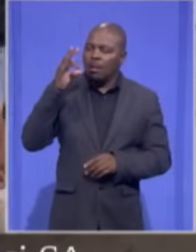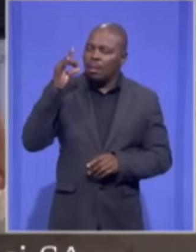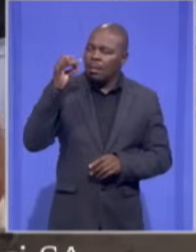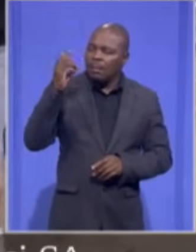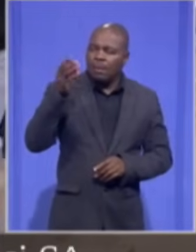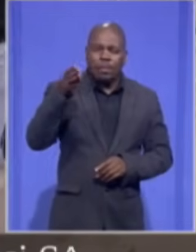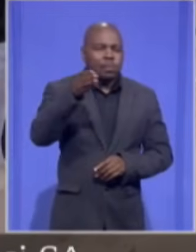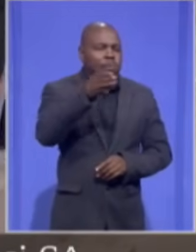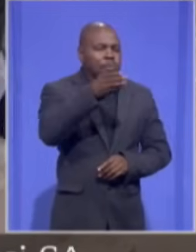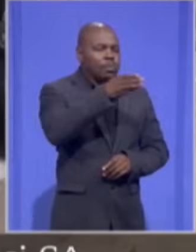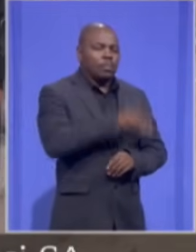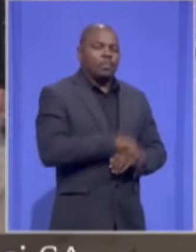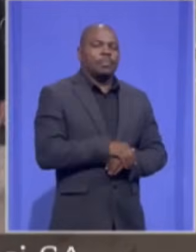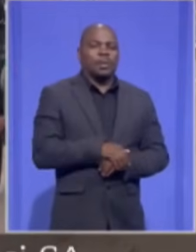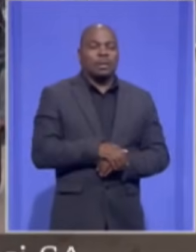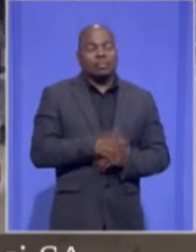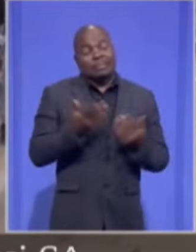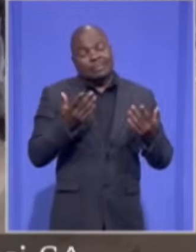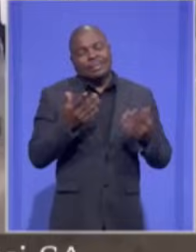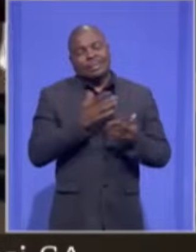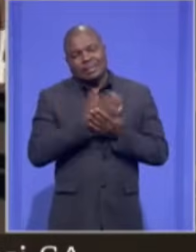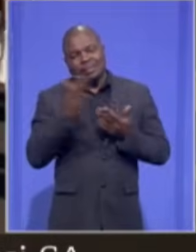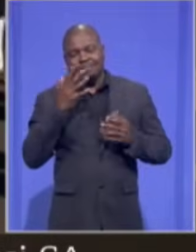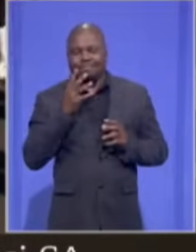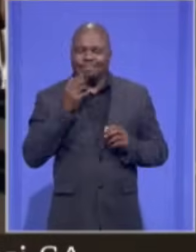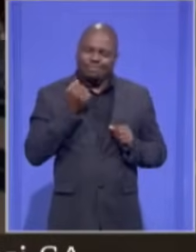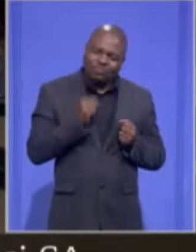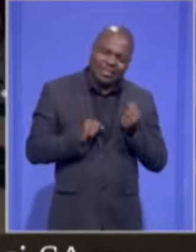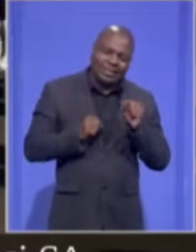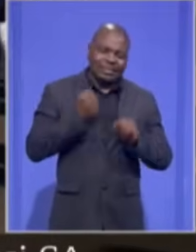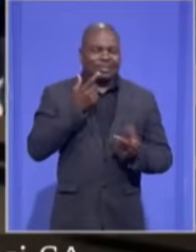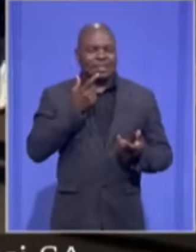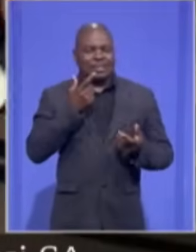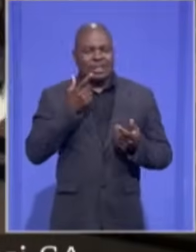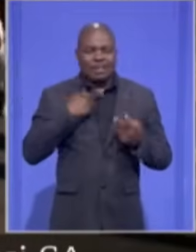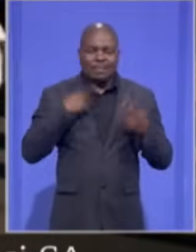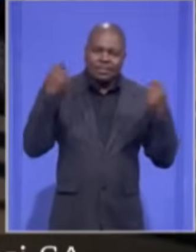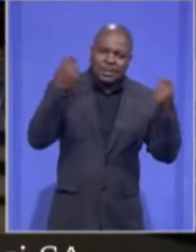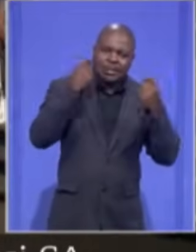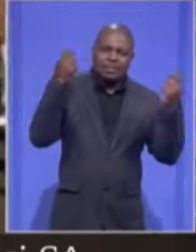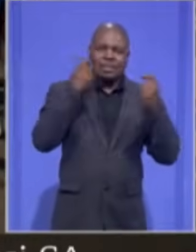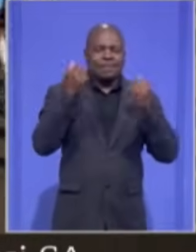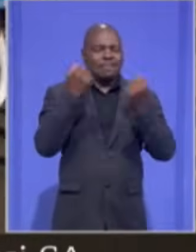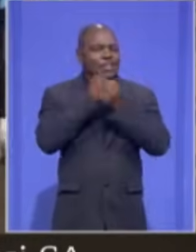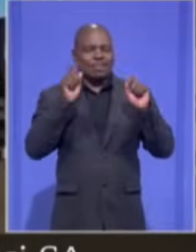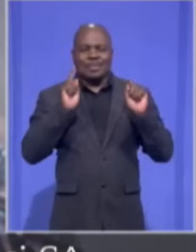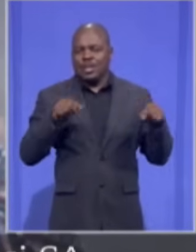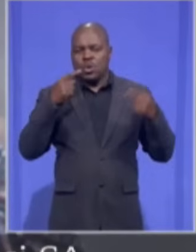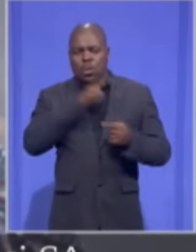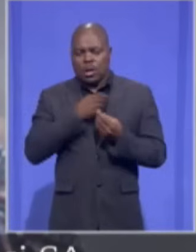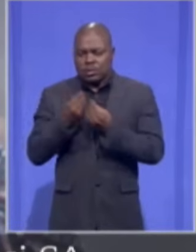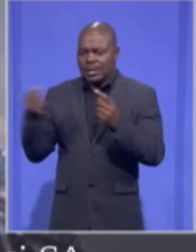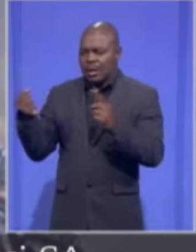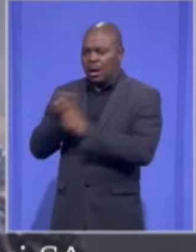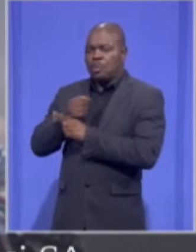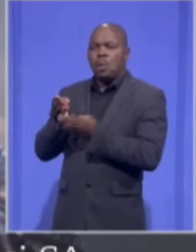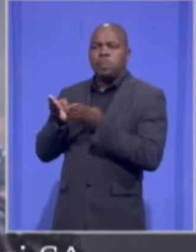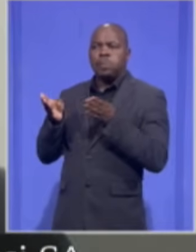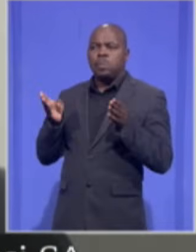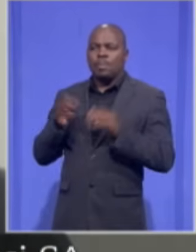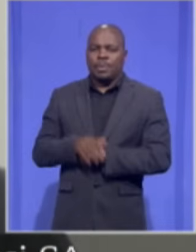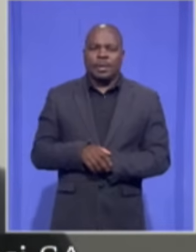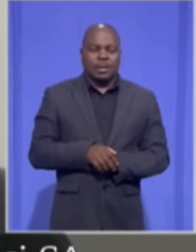ba tobanang le tsona. Ho batla ho le boima haholo ho keteka tokoloho empa bana ba hlekefetswa le ho hlokofatswa. The children